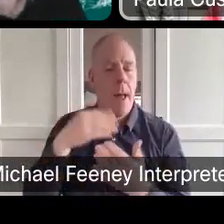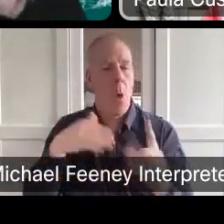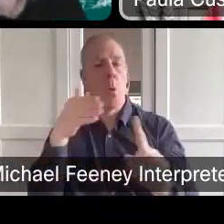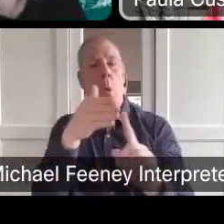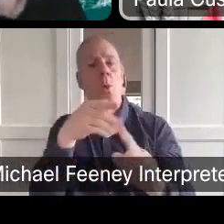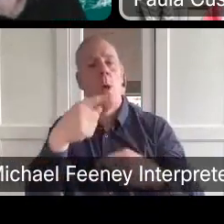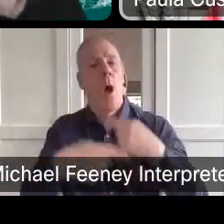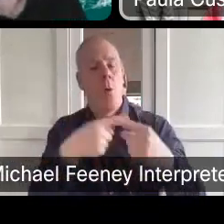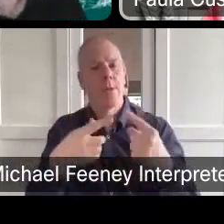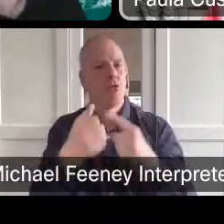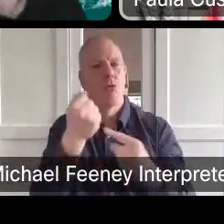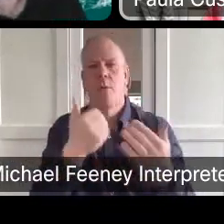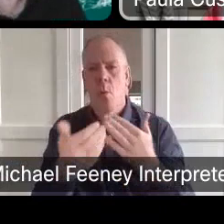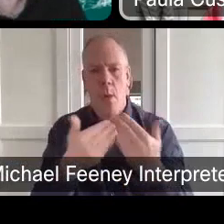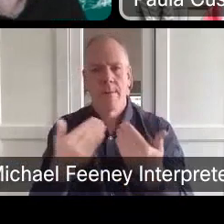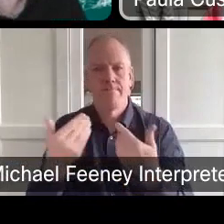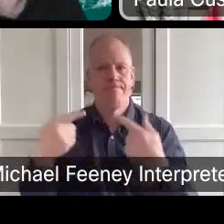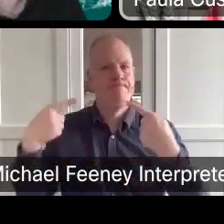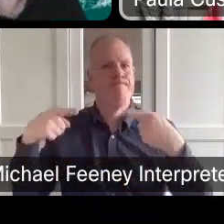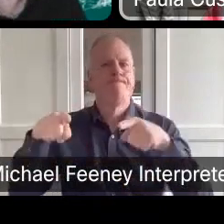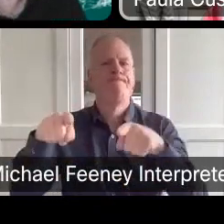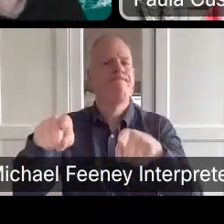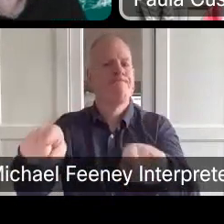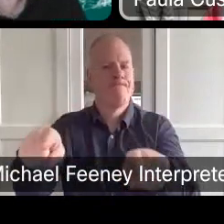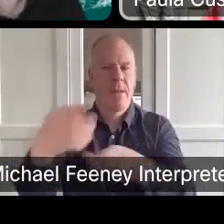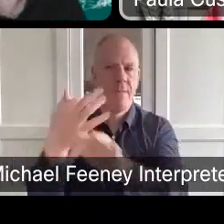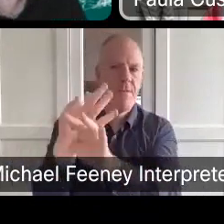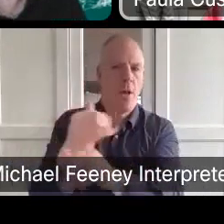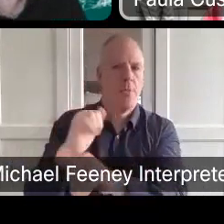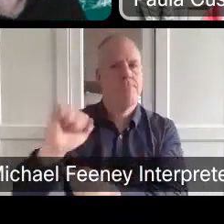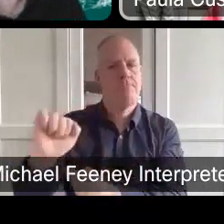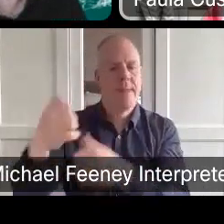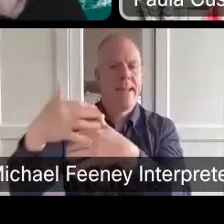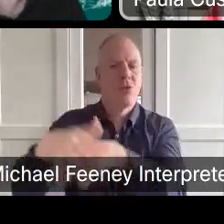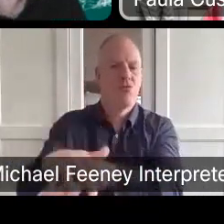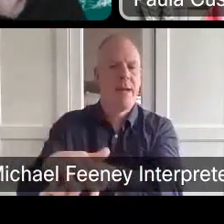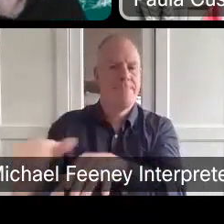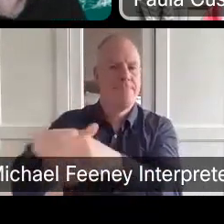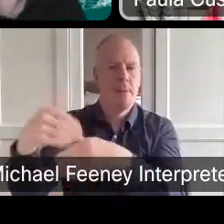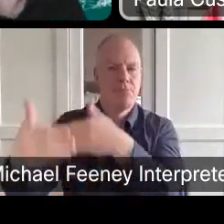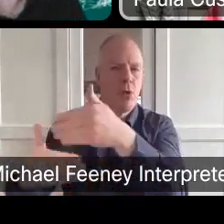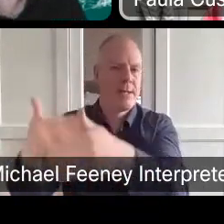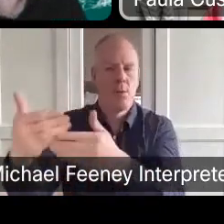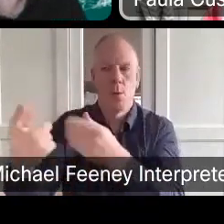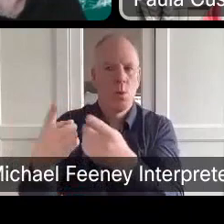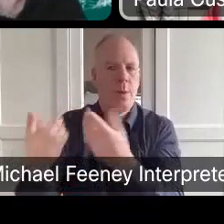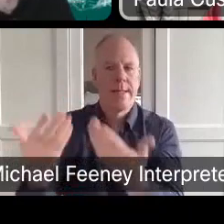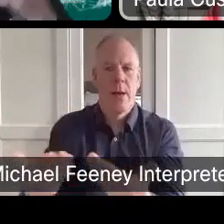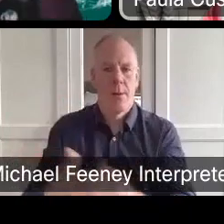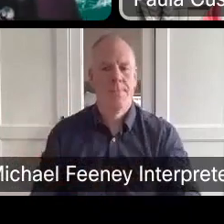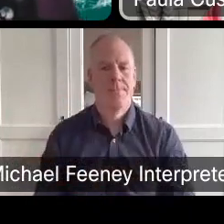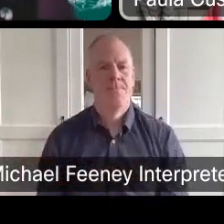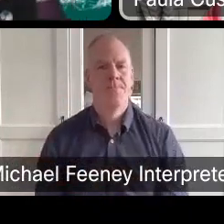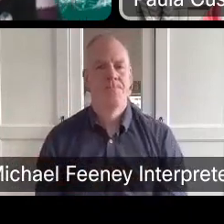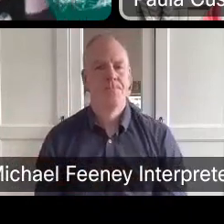goal would definitely be to try and align as much as possible to what's there and integrate it into those processes. And I'm